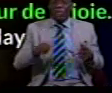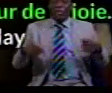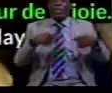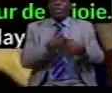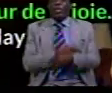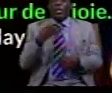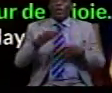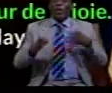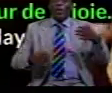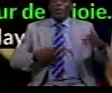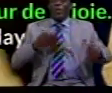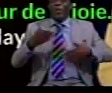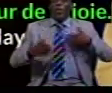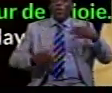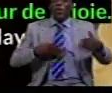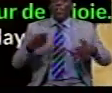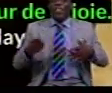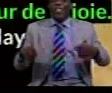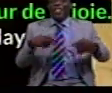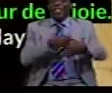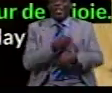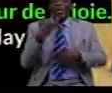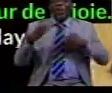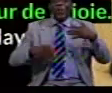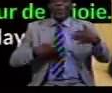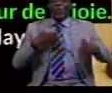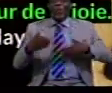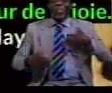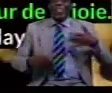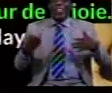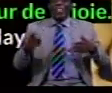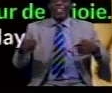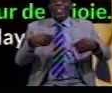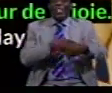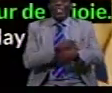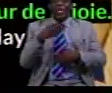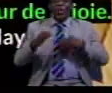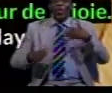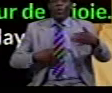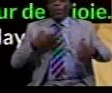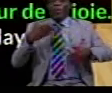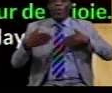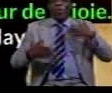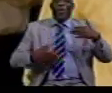the day of joy, the day of joy that the Lord has made.